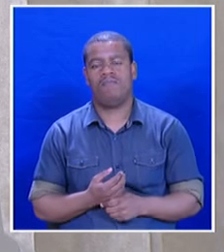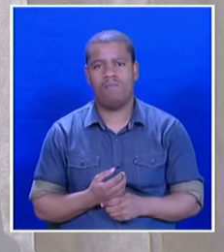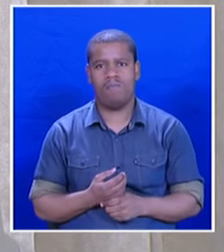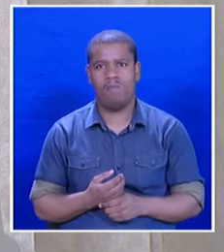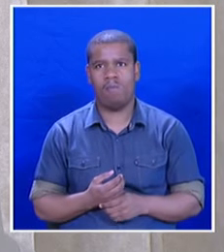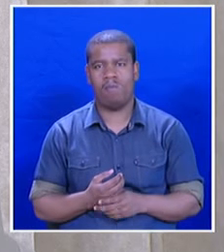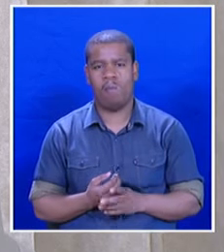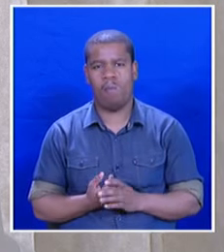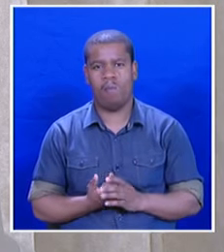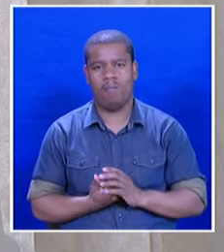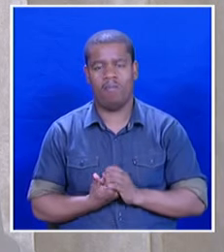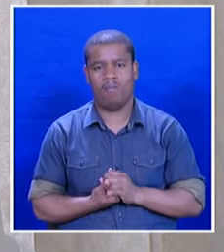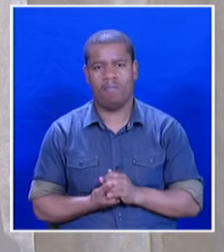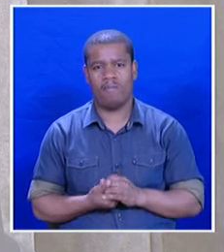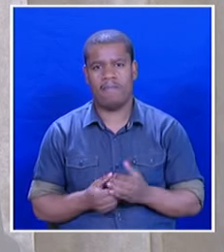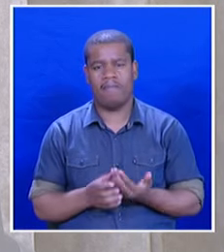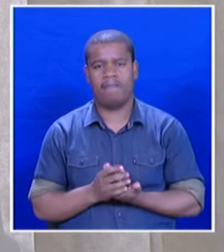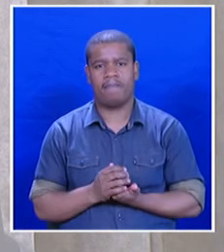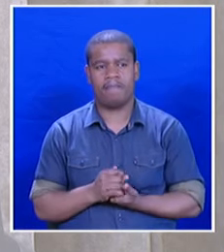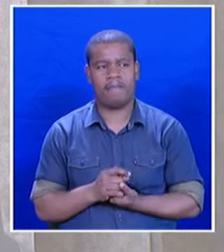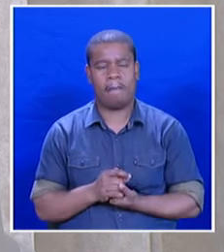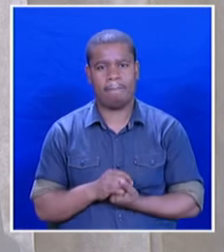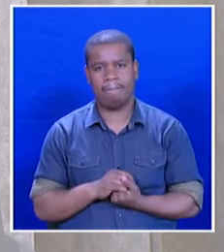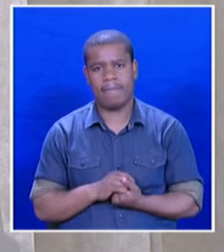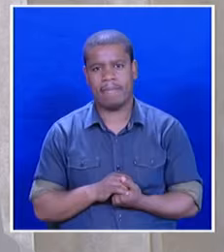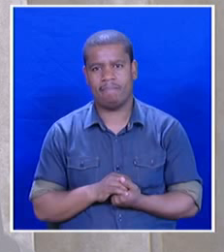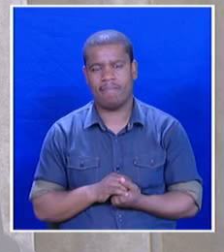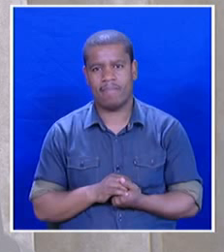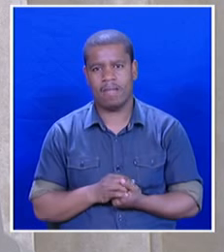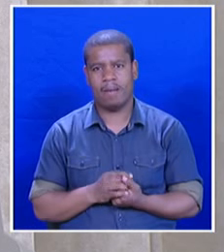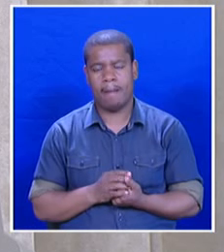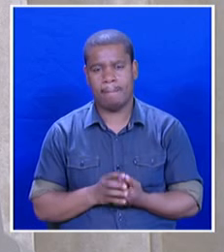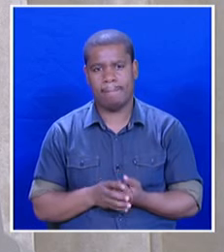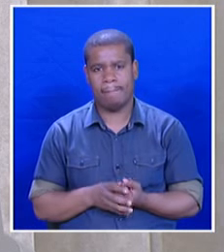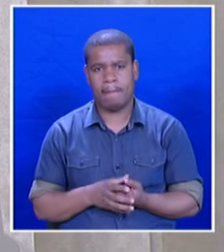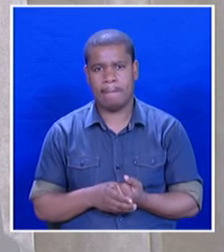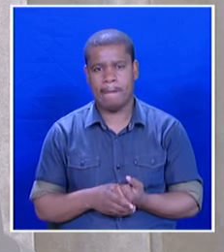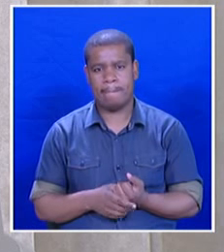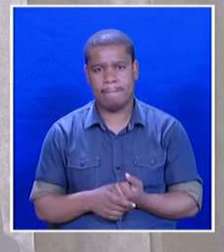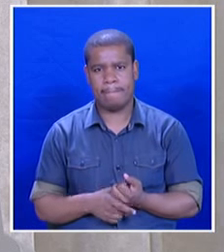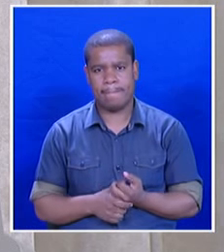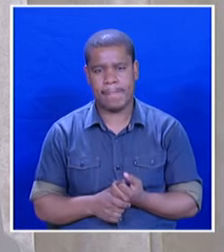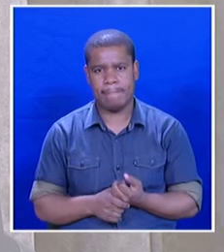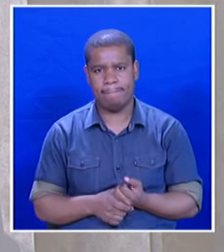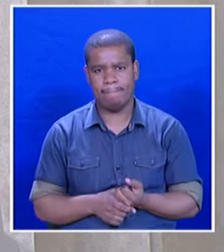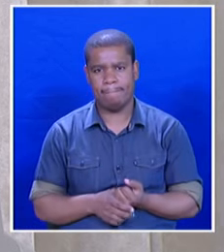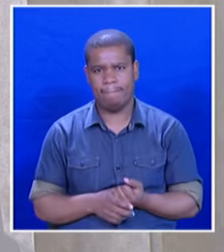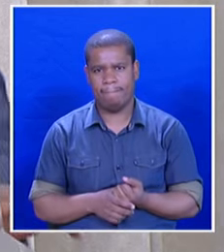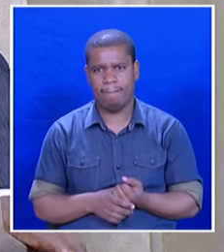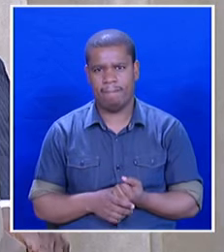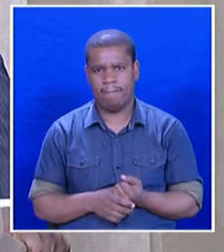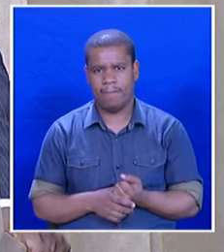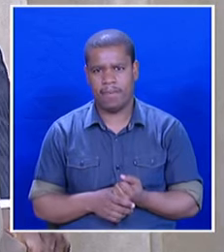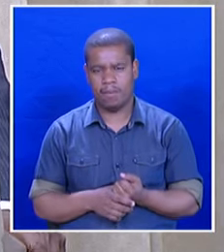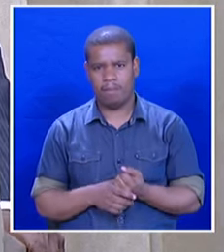Cabinet decided on, was to see the extent to which there can be a reduction of electricity